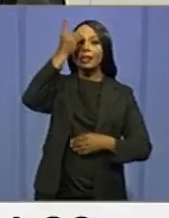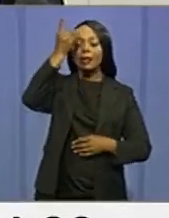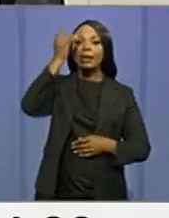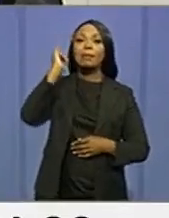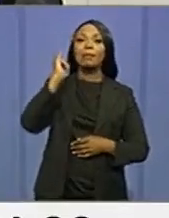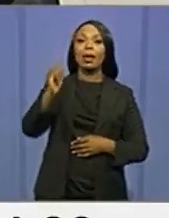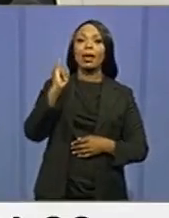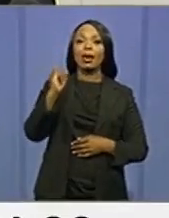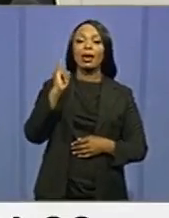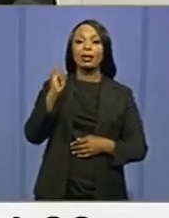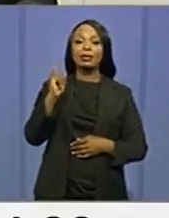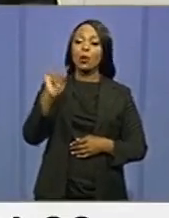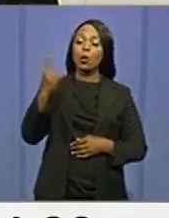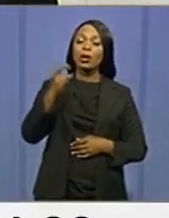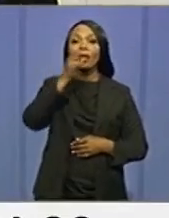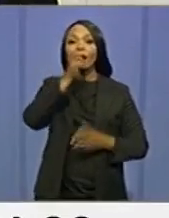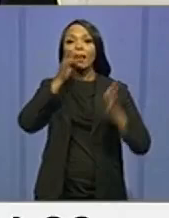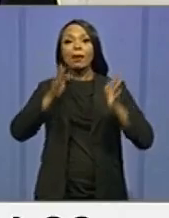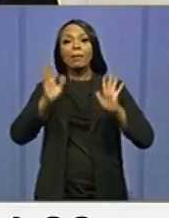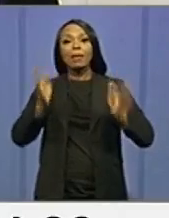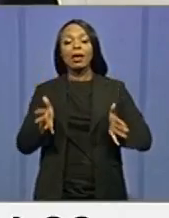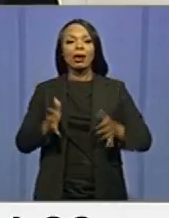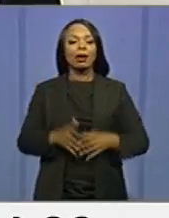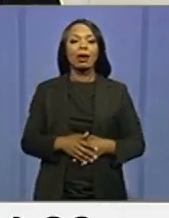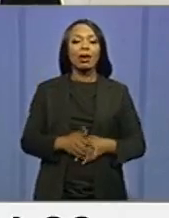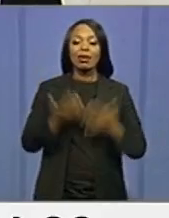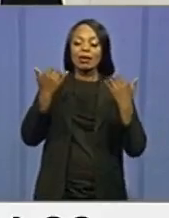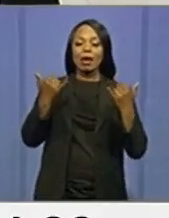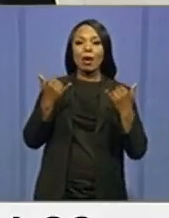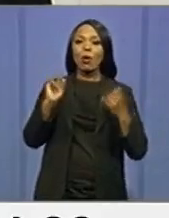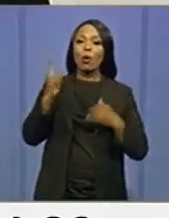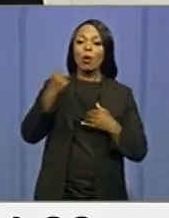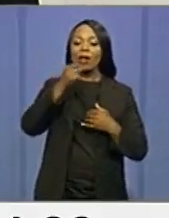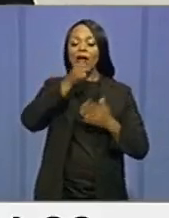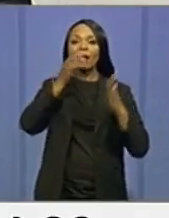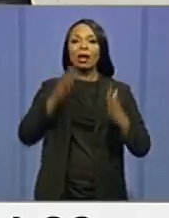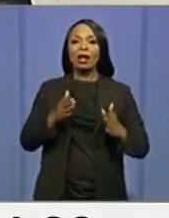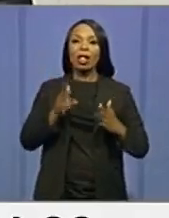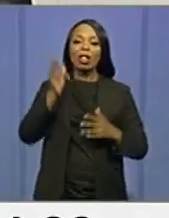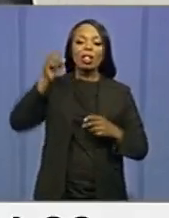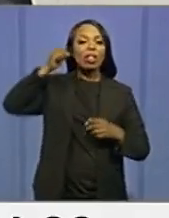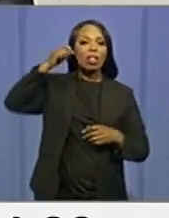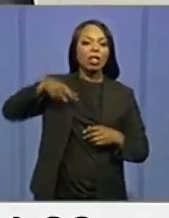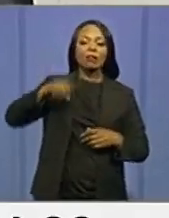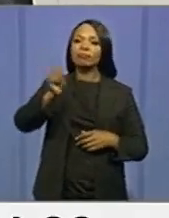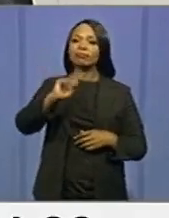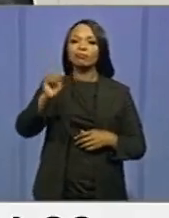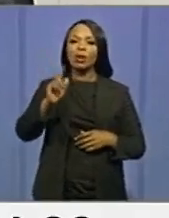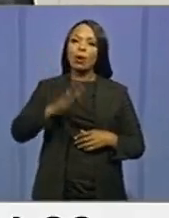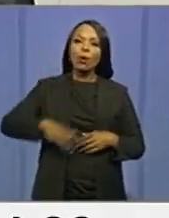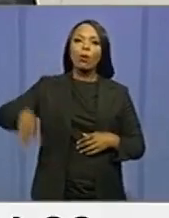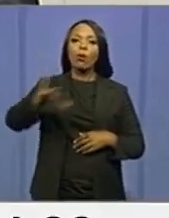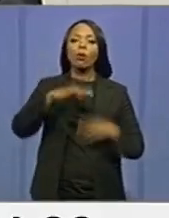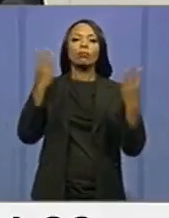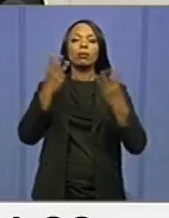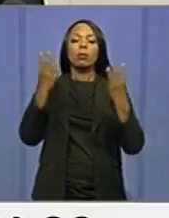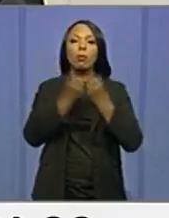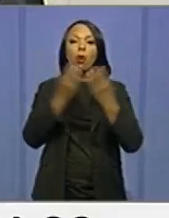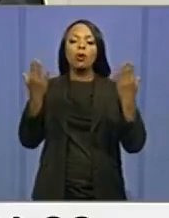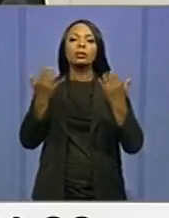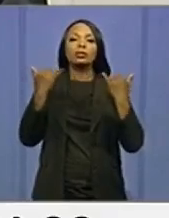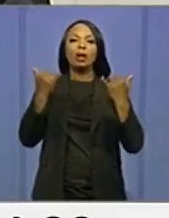for artists. This thing we must not only deal with it because it's artists. Normal civilians, they deal with these things on a daily